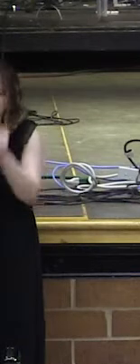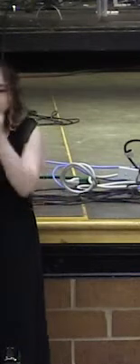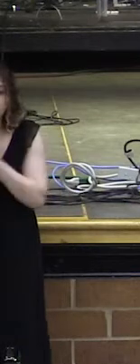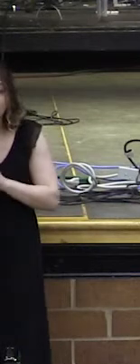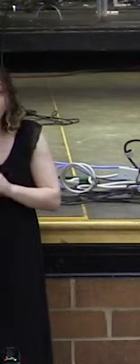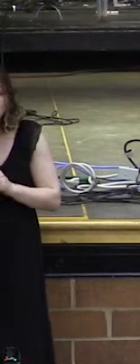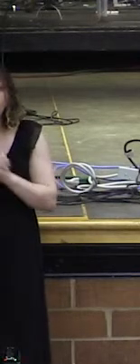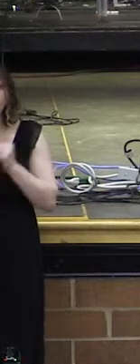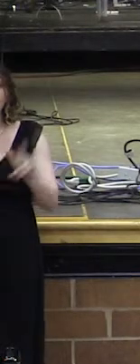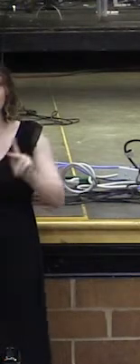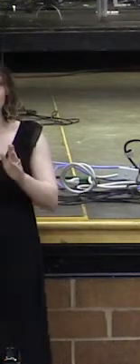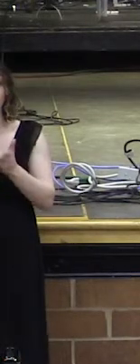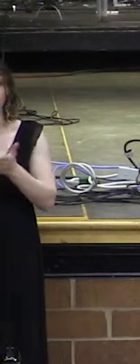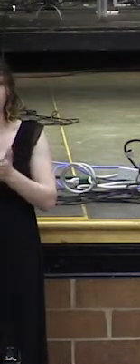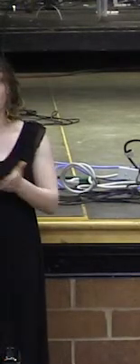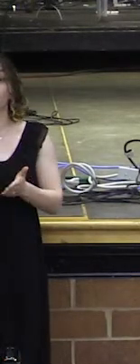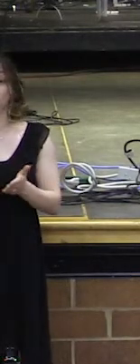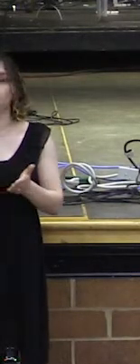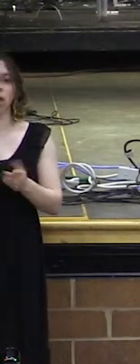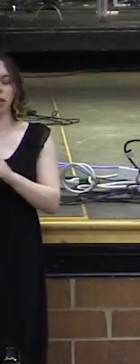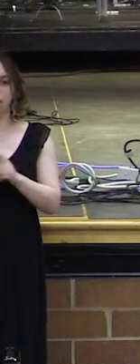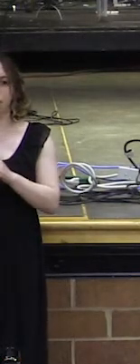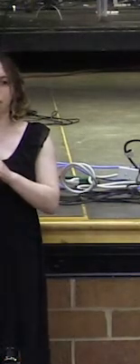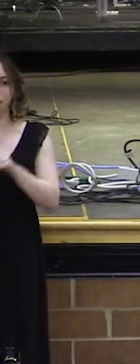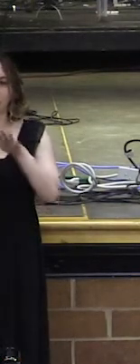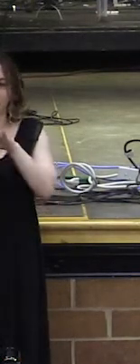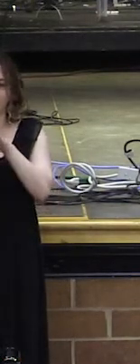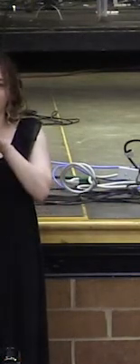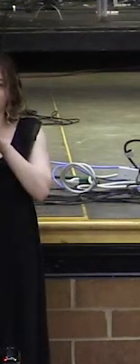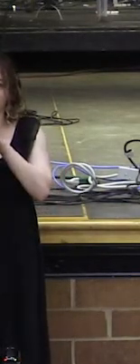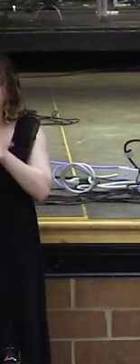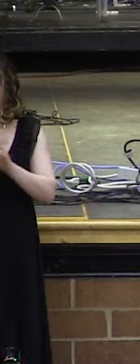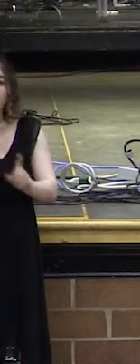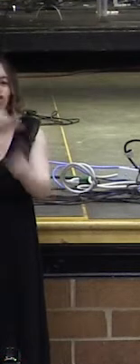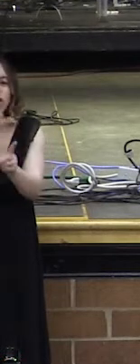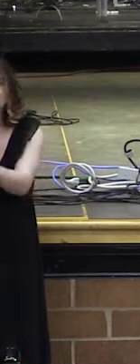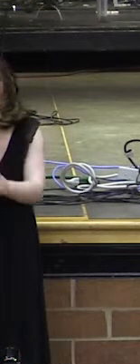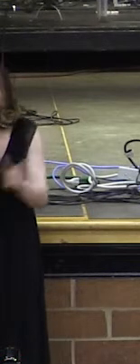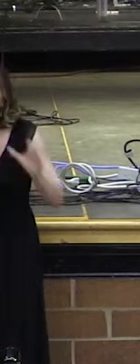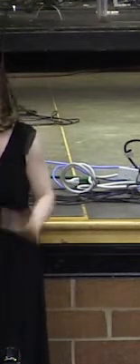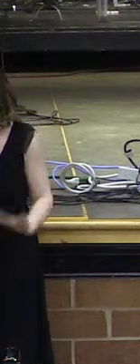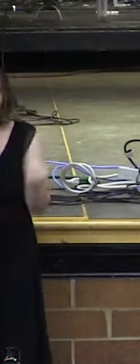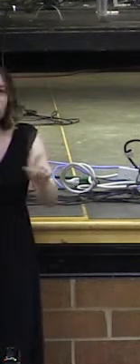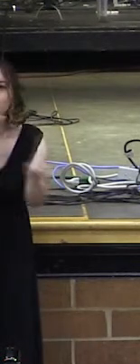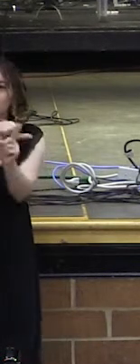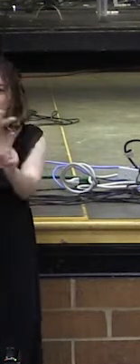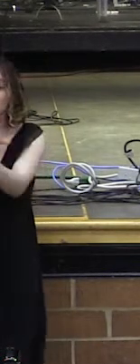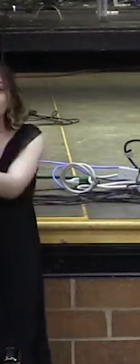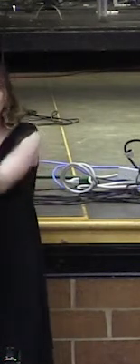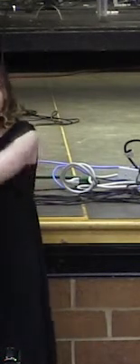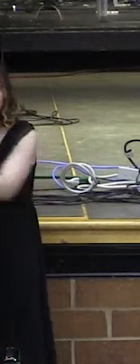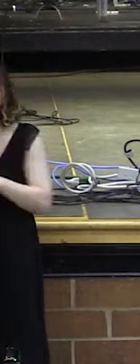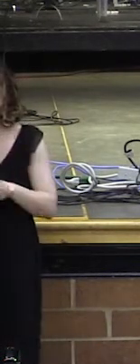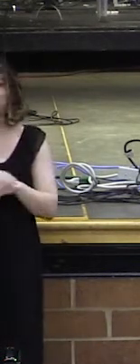was written about long ago have secretly slipped in among you and they are Godless men who change the grace of God into